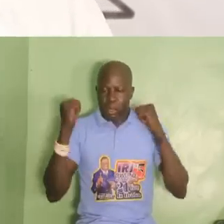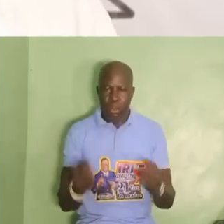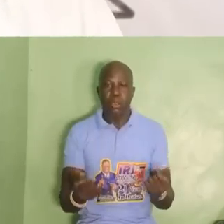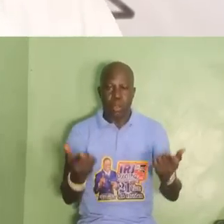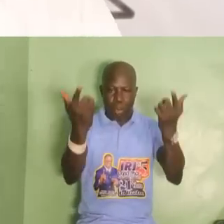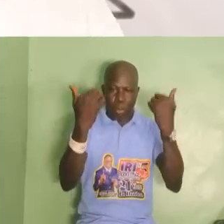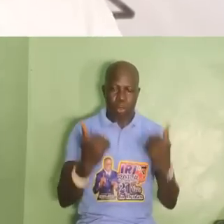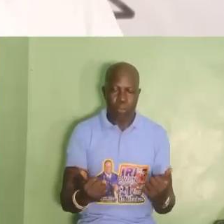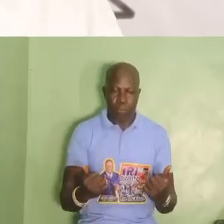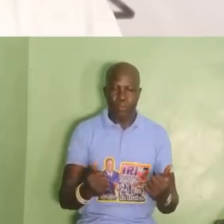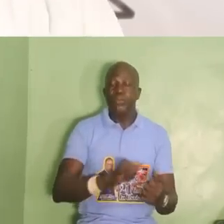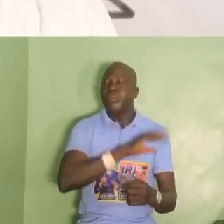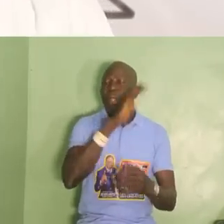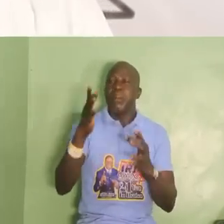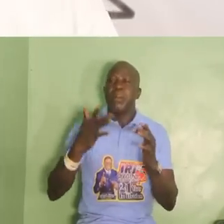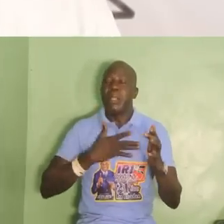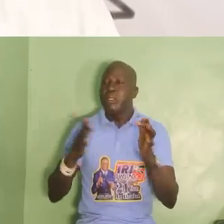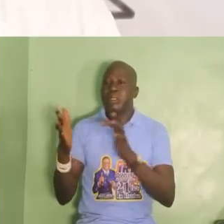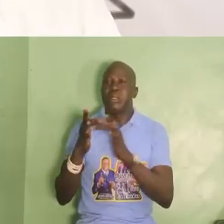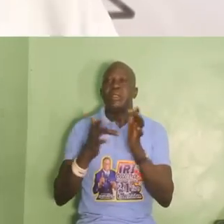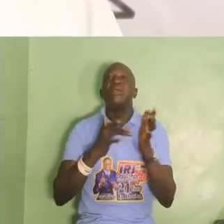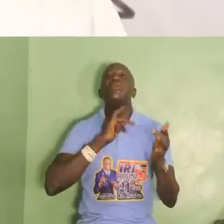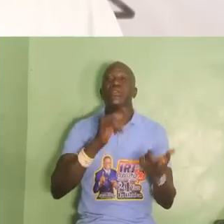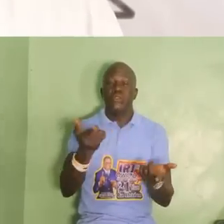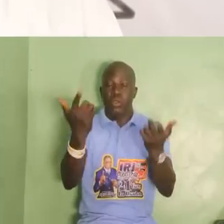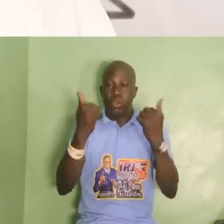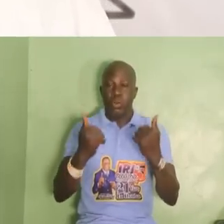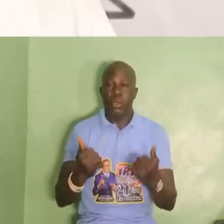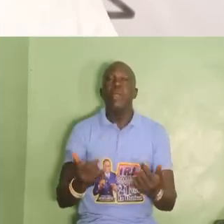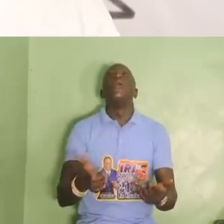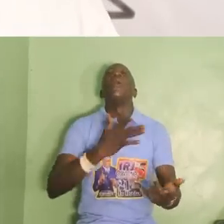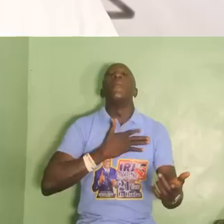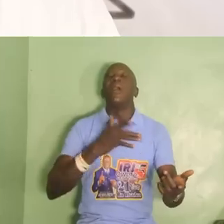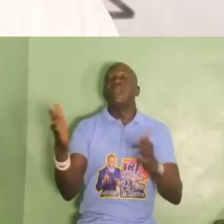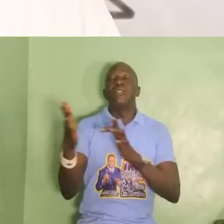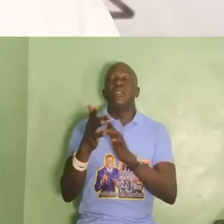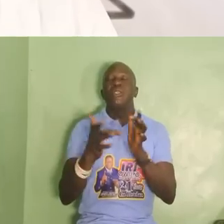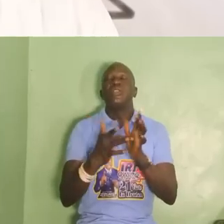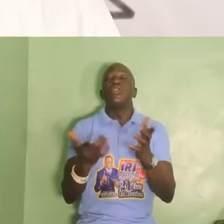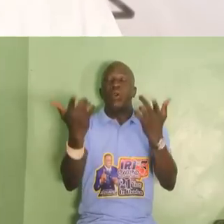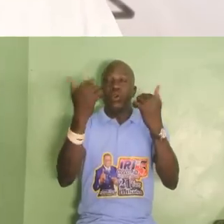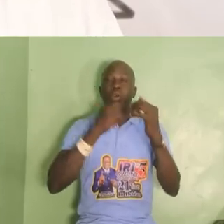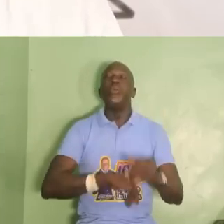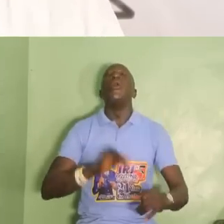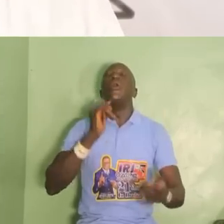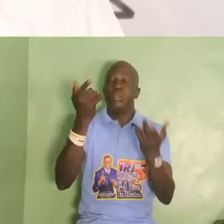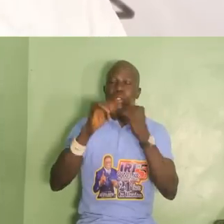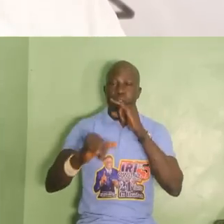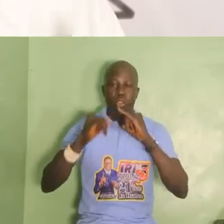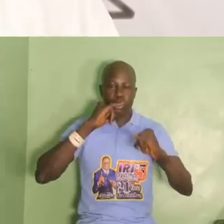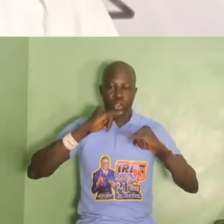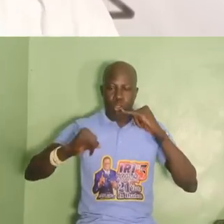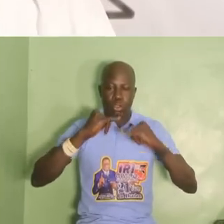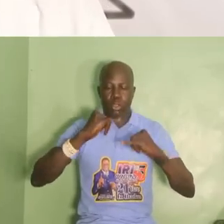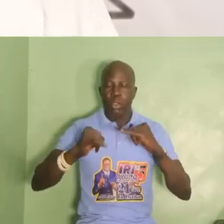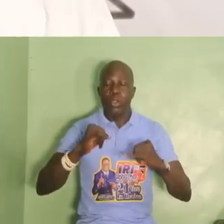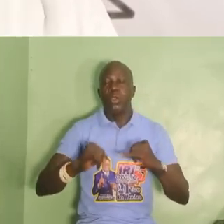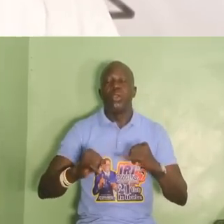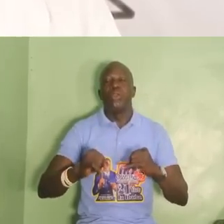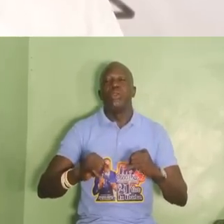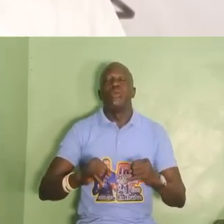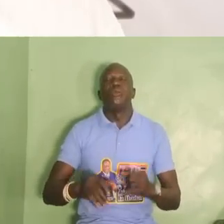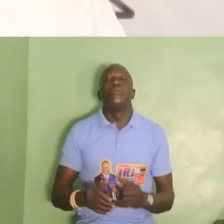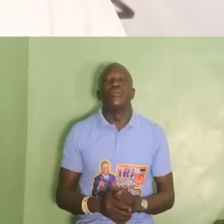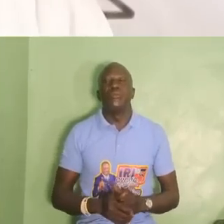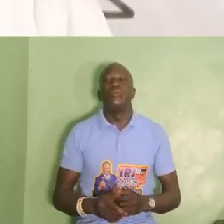aye re ma dide wa bere wa ri gba jade lo re loruko je ebo kun lo ma ja si wa